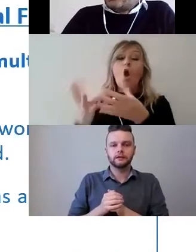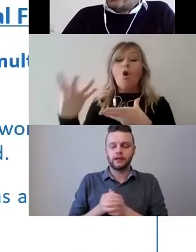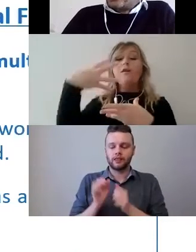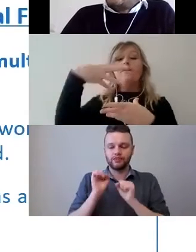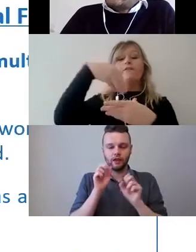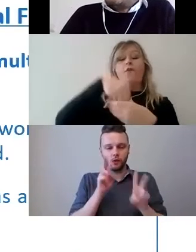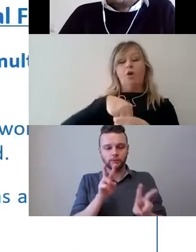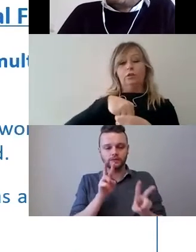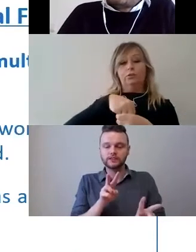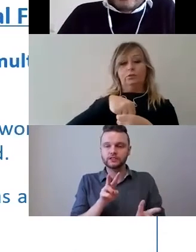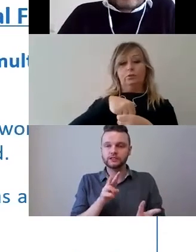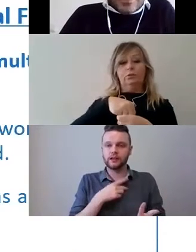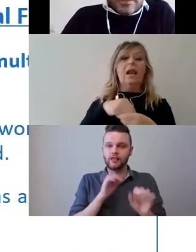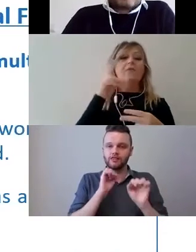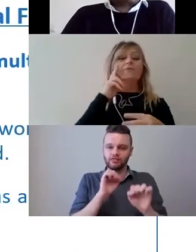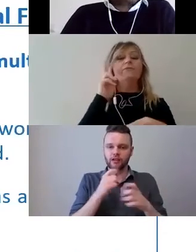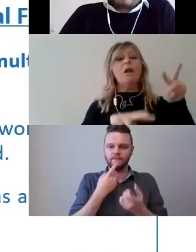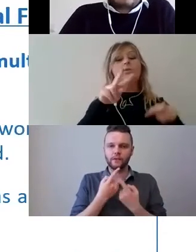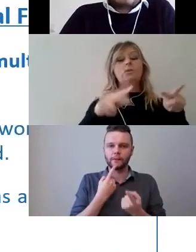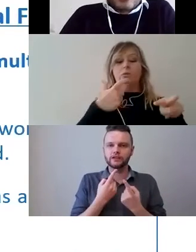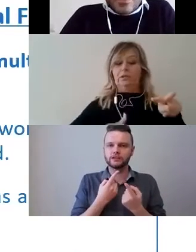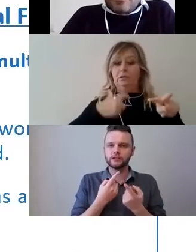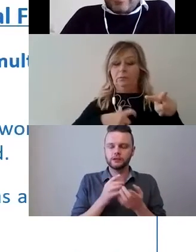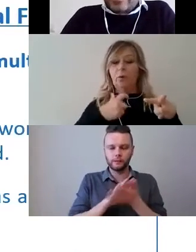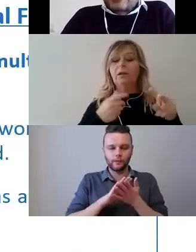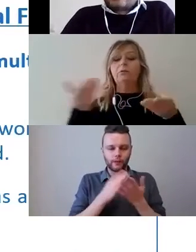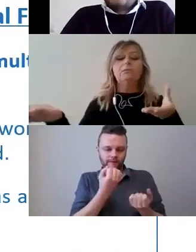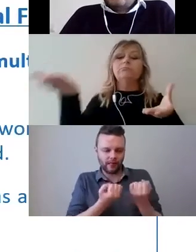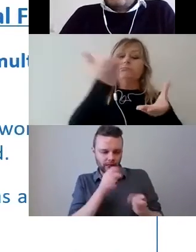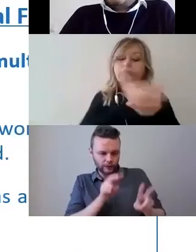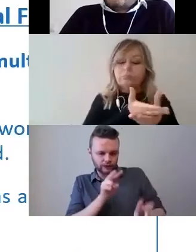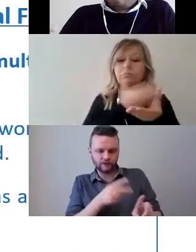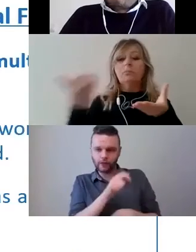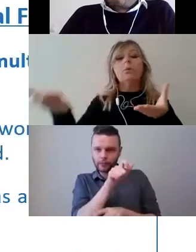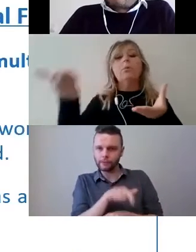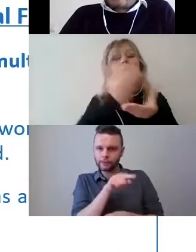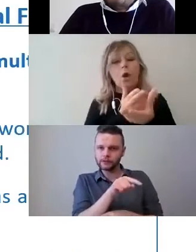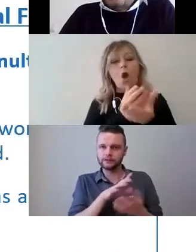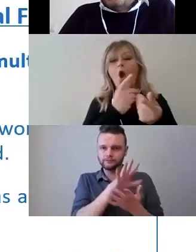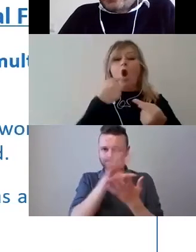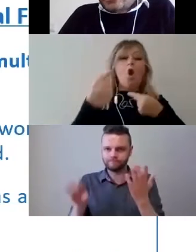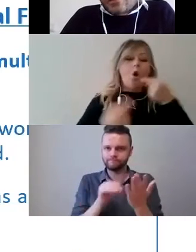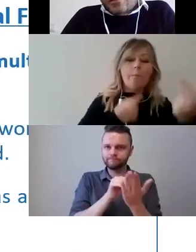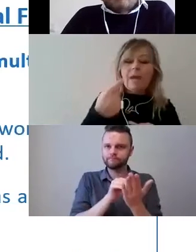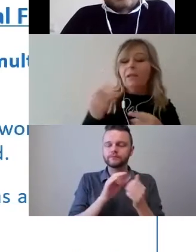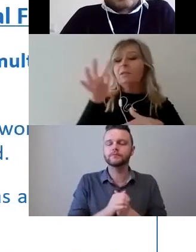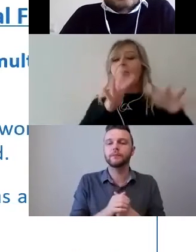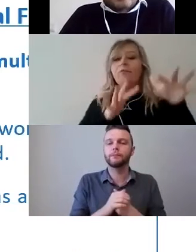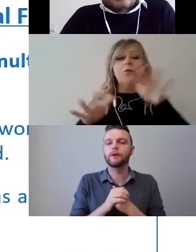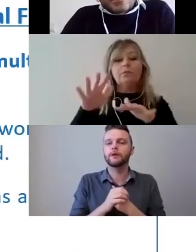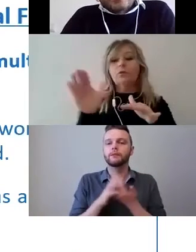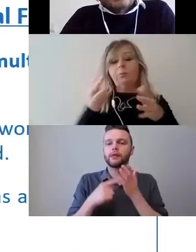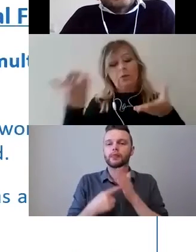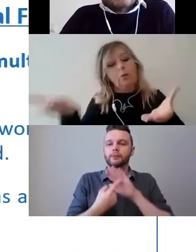observations and their informations in terms of evaluation of the person. And the main idea of this